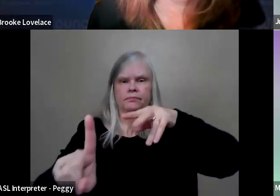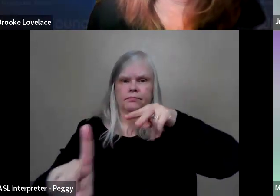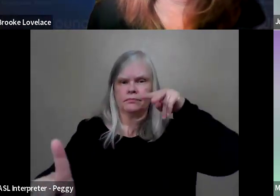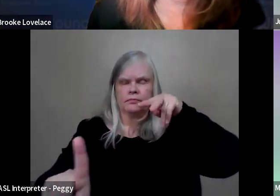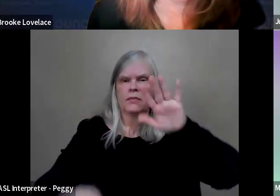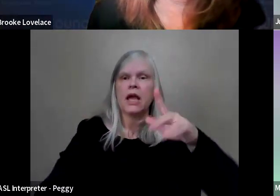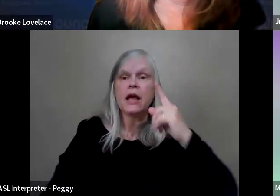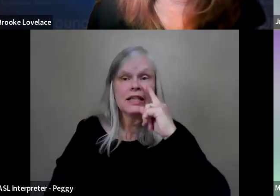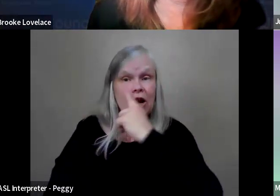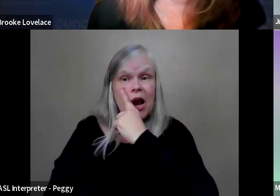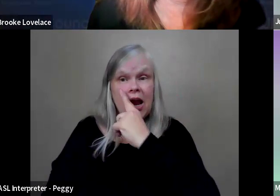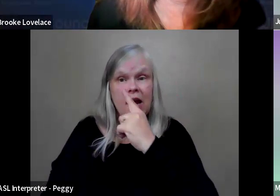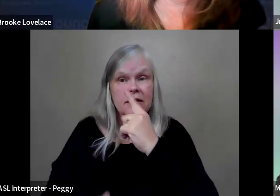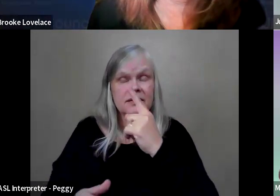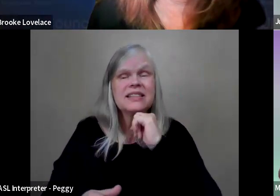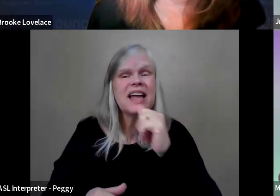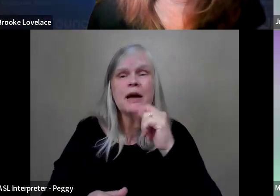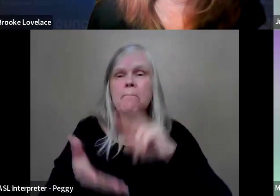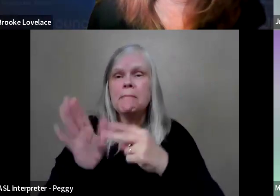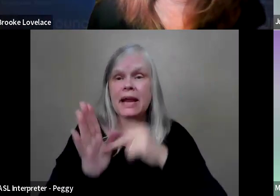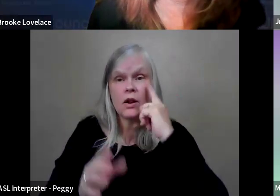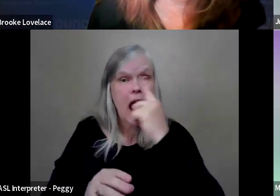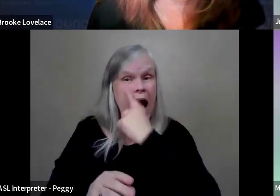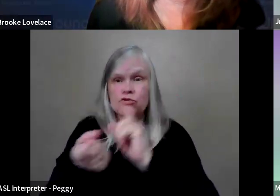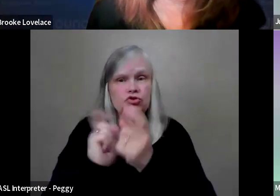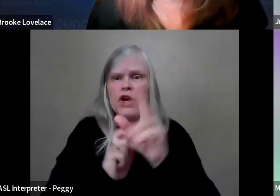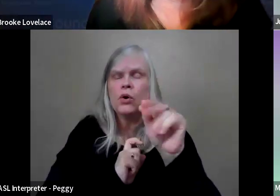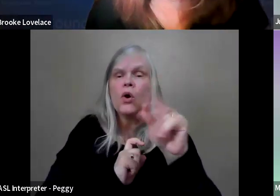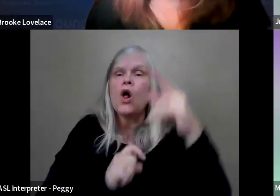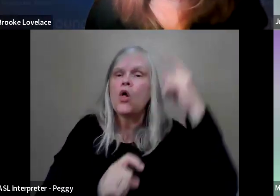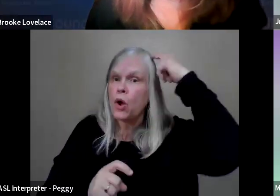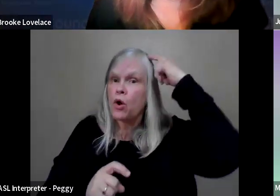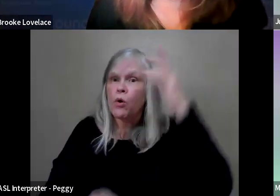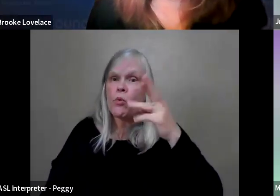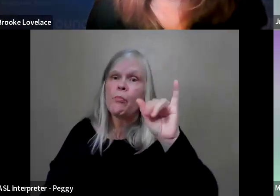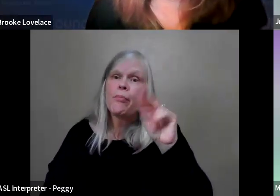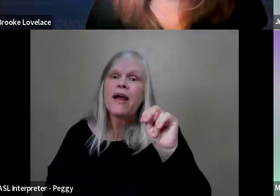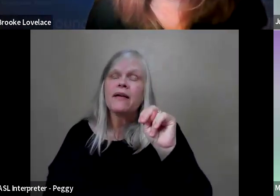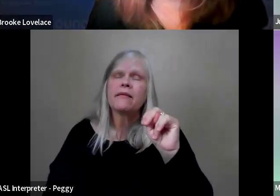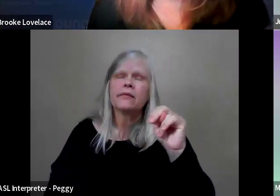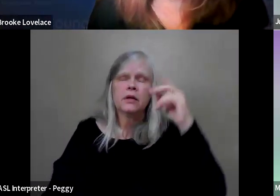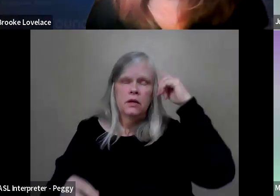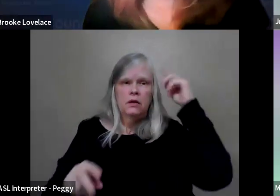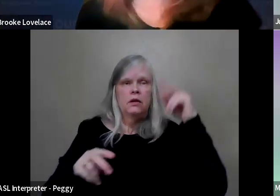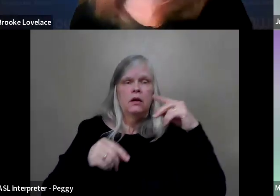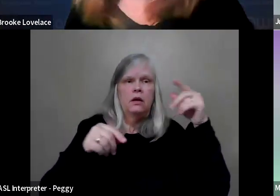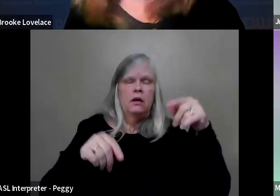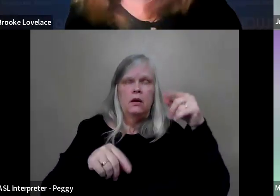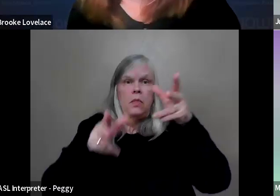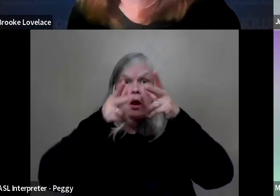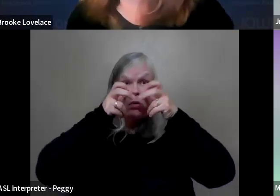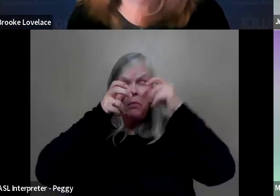because their eyes are changing, but it's because their brain is having a difficult time interpreting what their eyes are taking